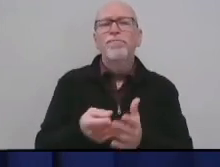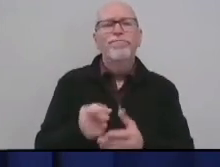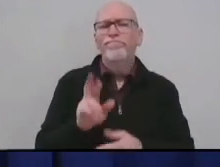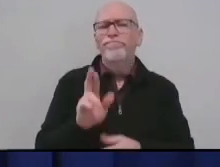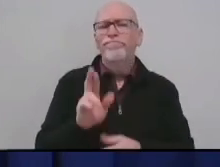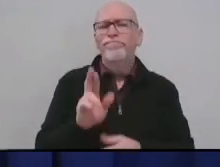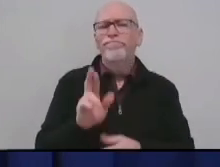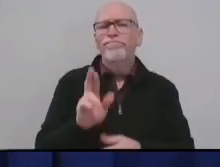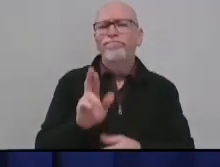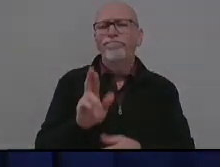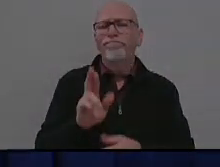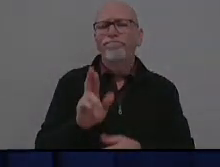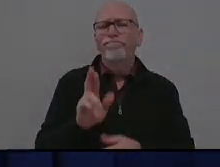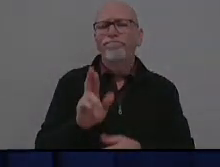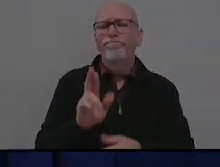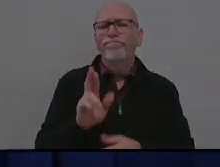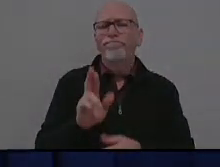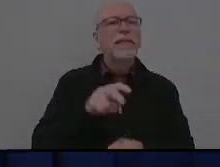they